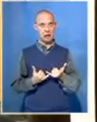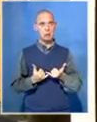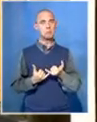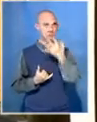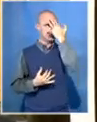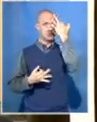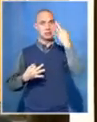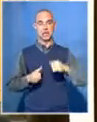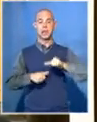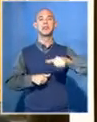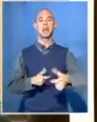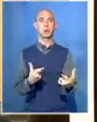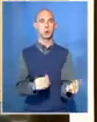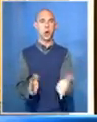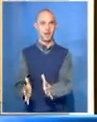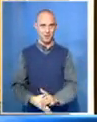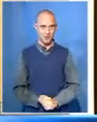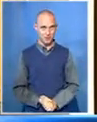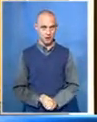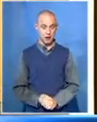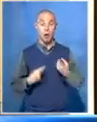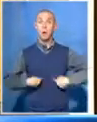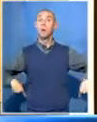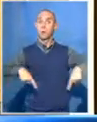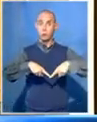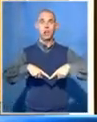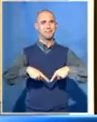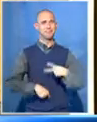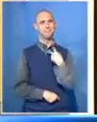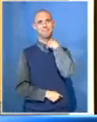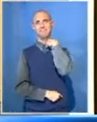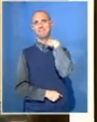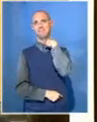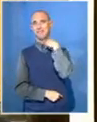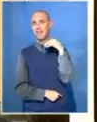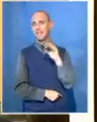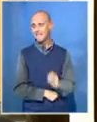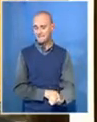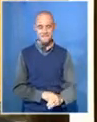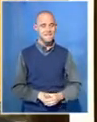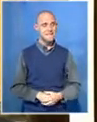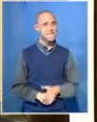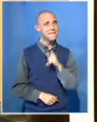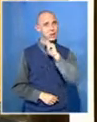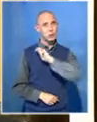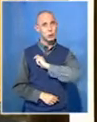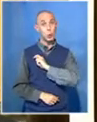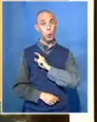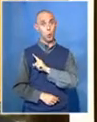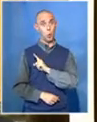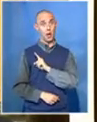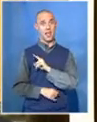is disappointed because we believed all along that the Immunities Act and the customary international